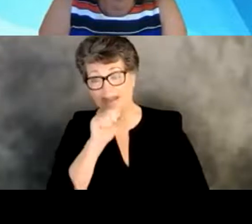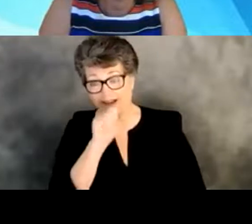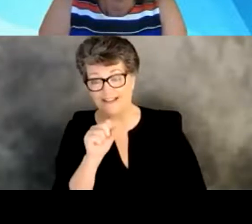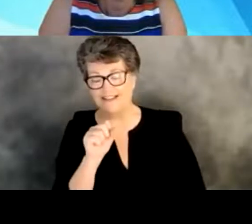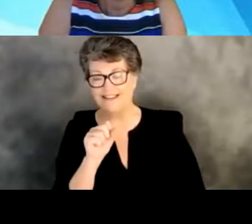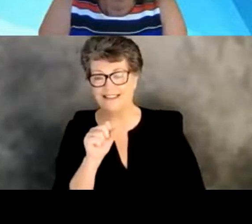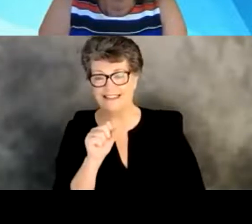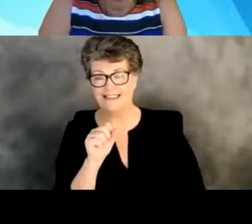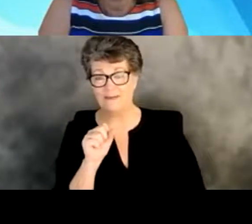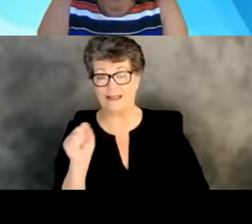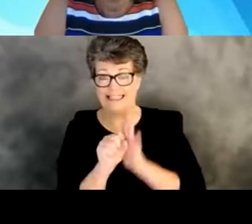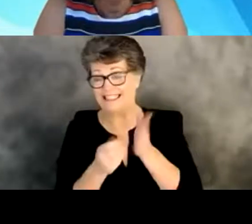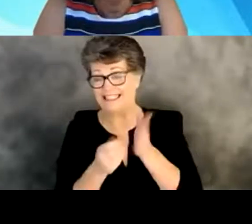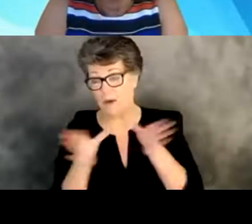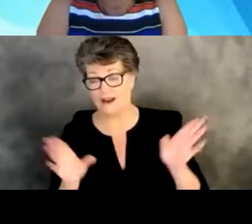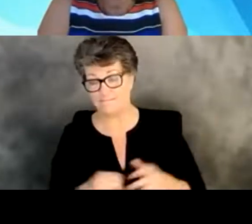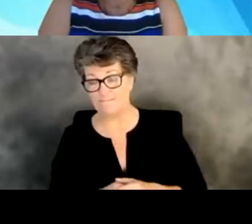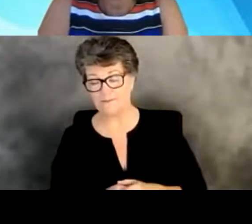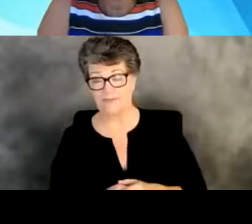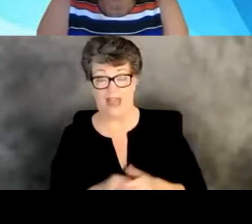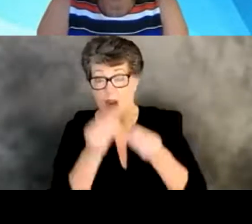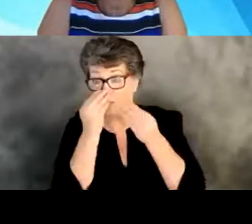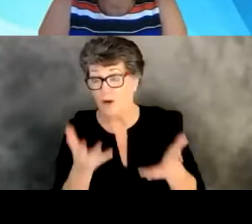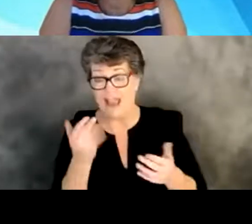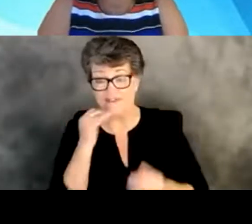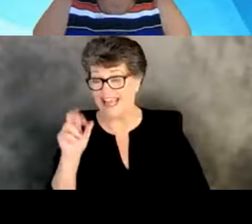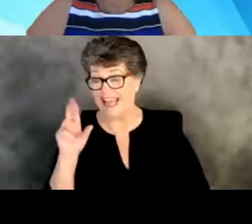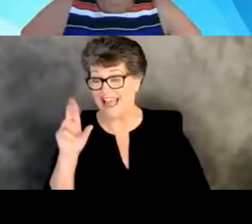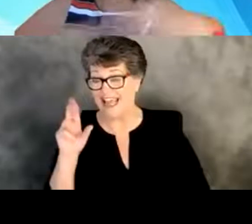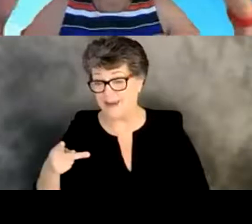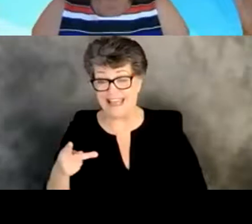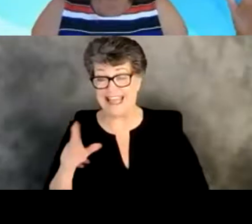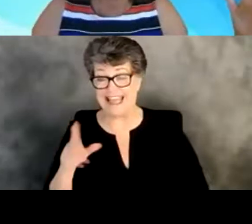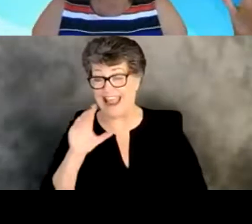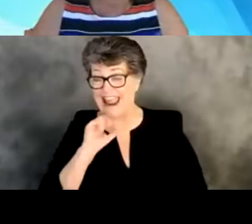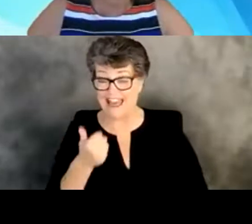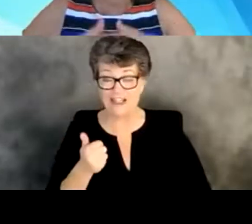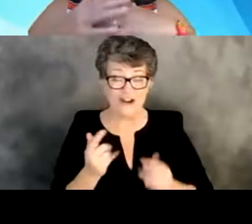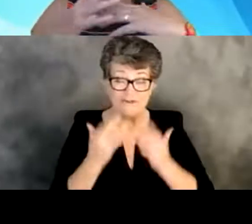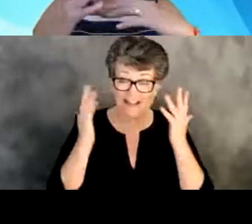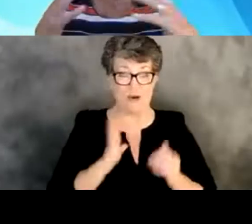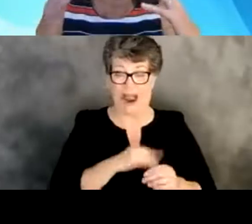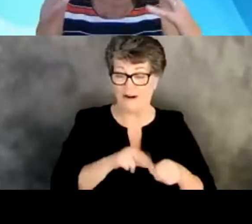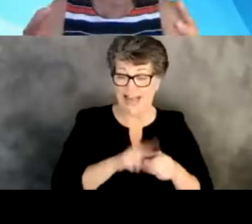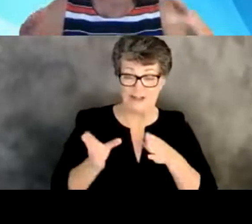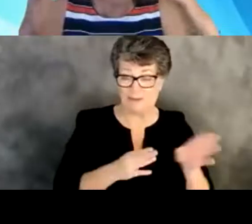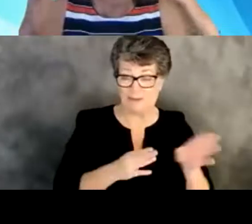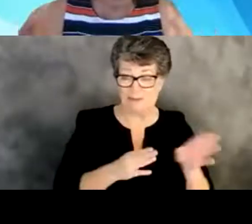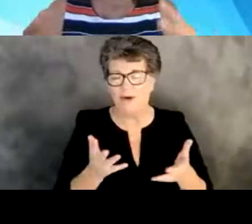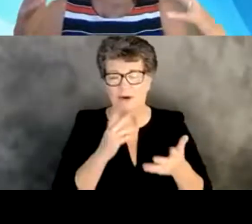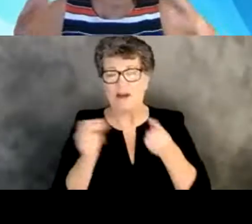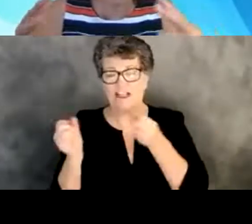be statewide. And again, we don't care if it's the AARP age-friendly or our master plan, but we want